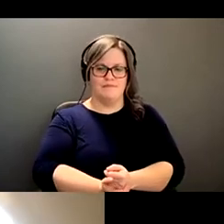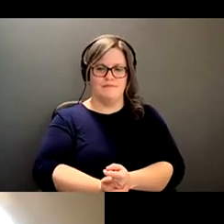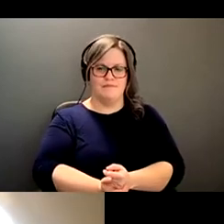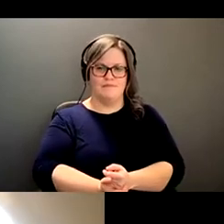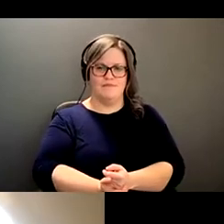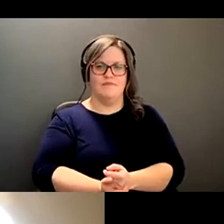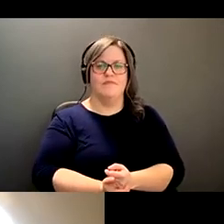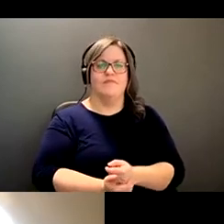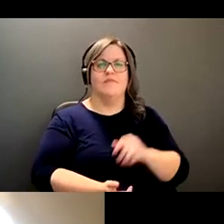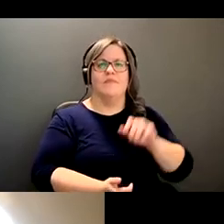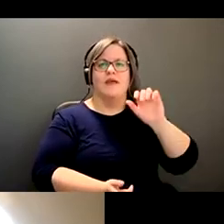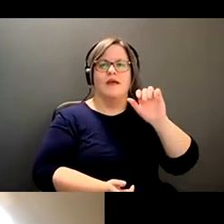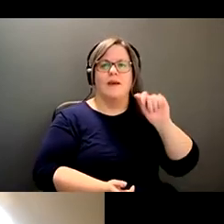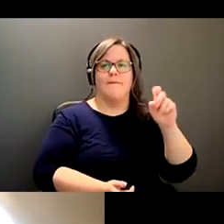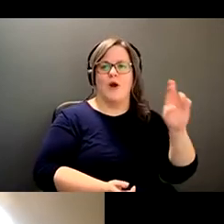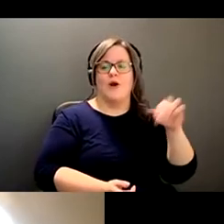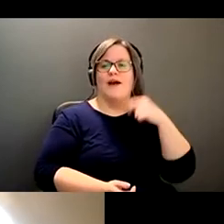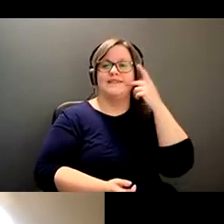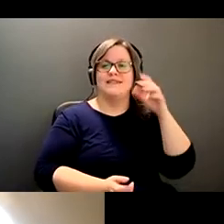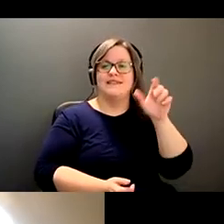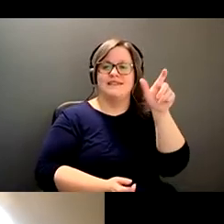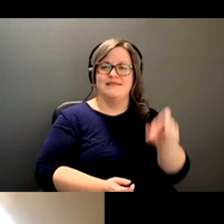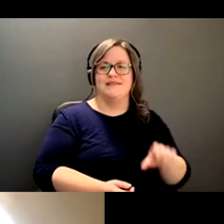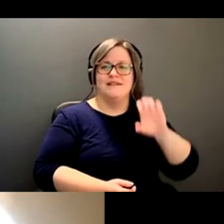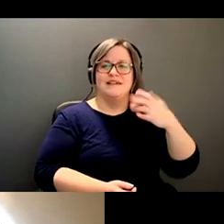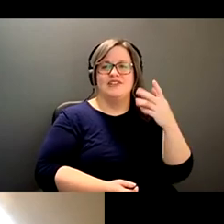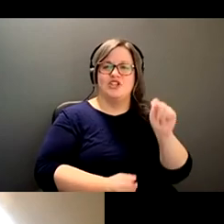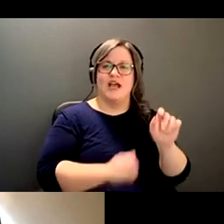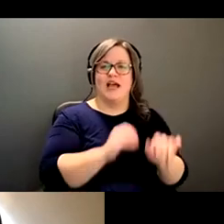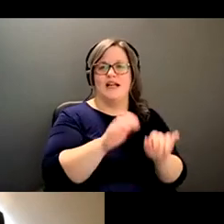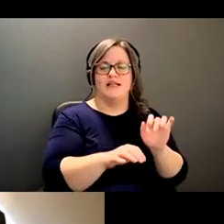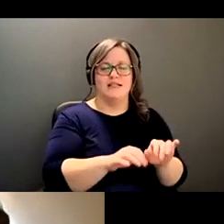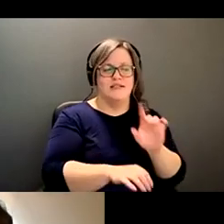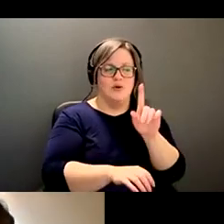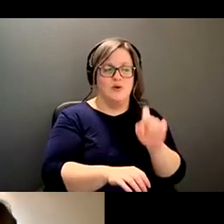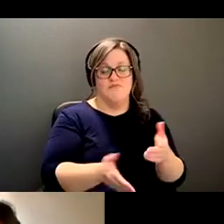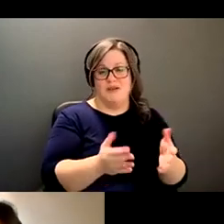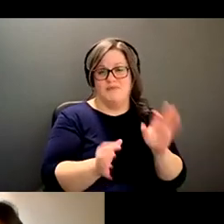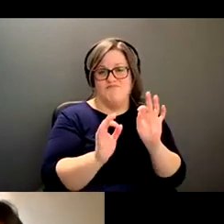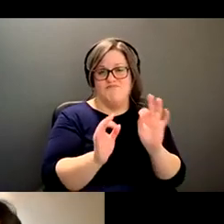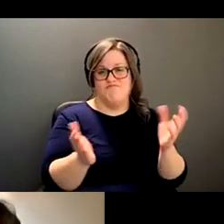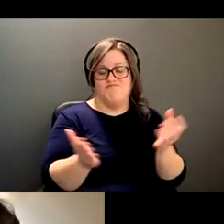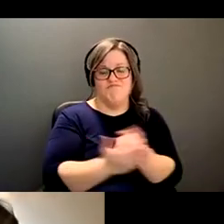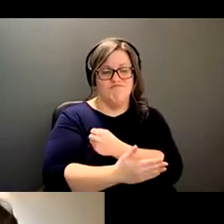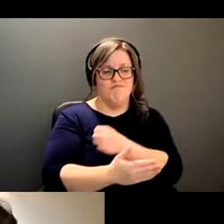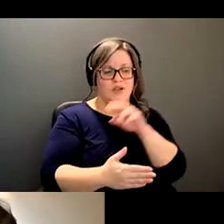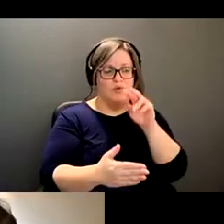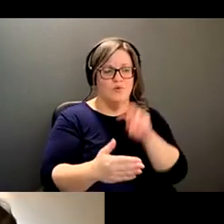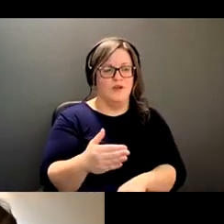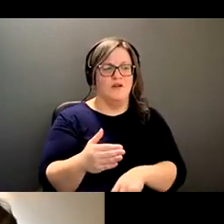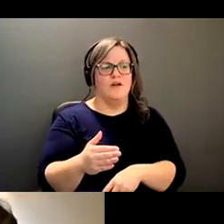I see a question in the chat here. Maybe it's a good one to bring up at this point. What are examples of